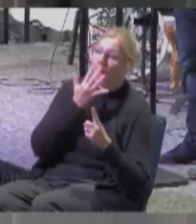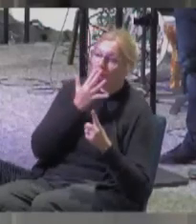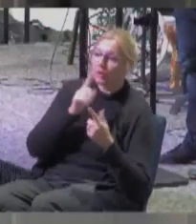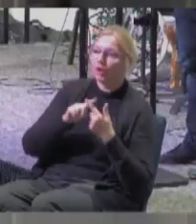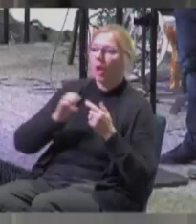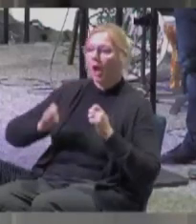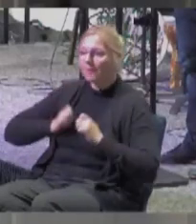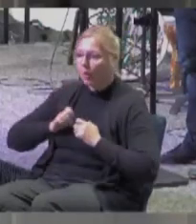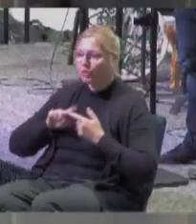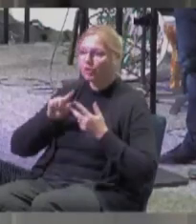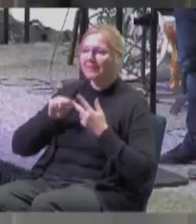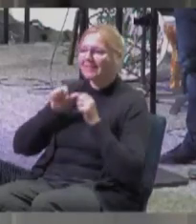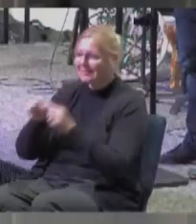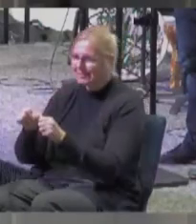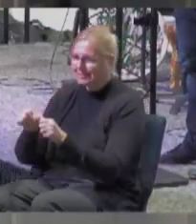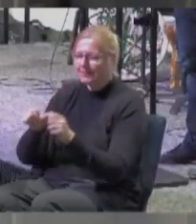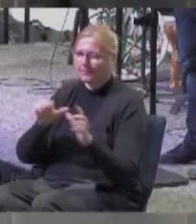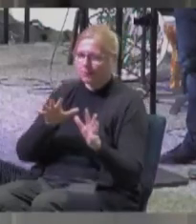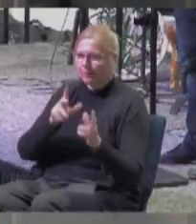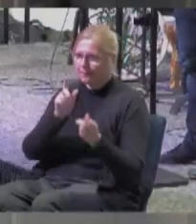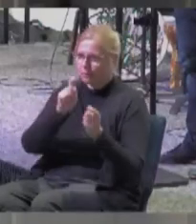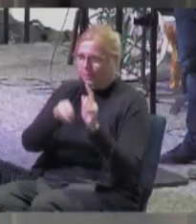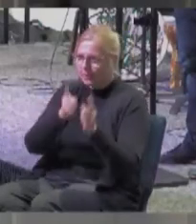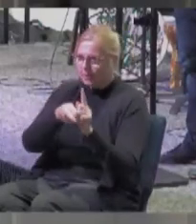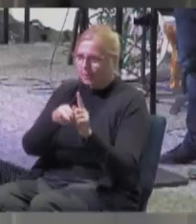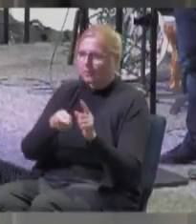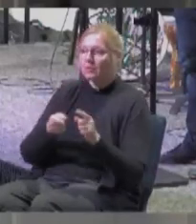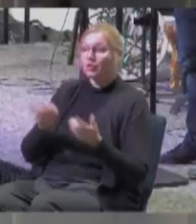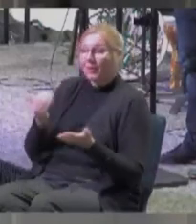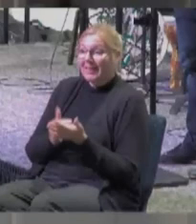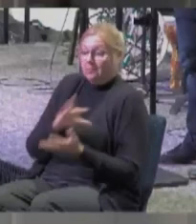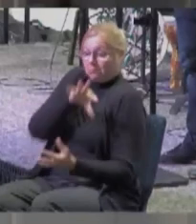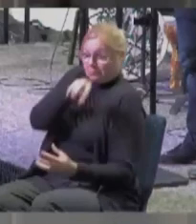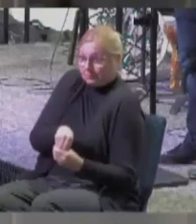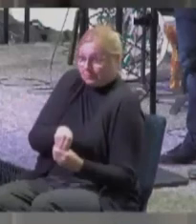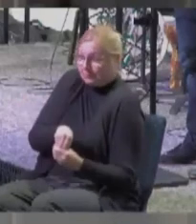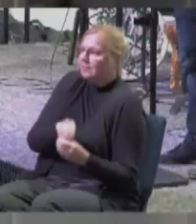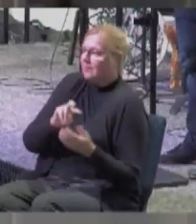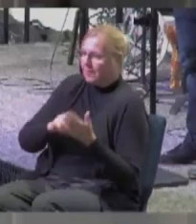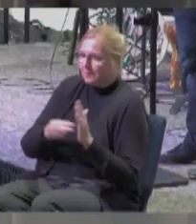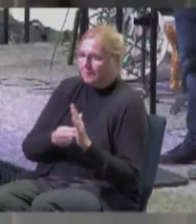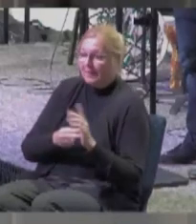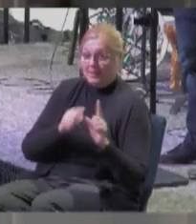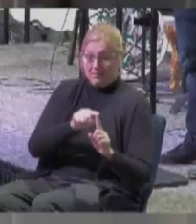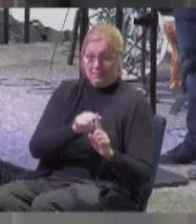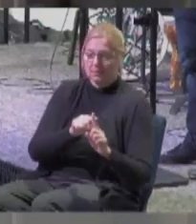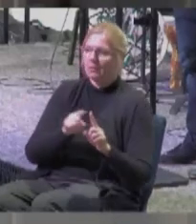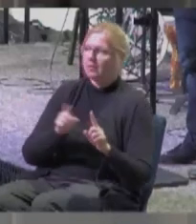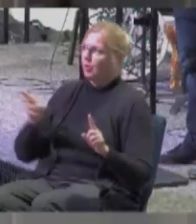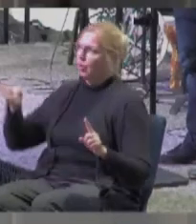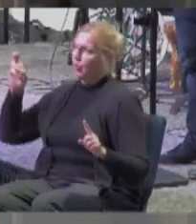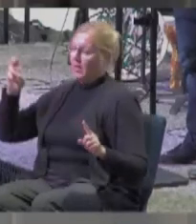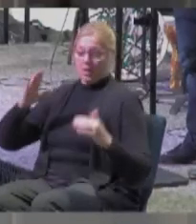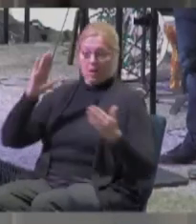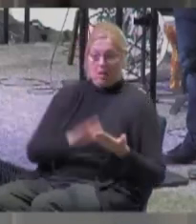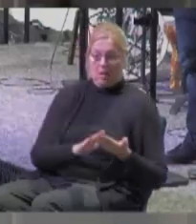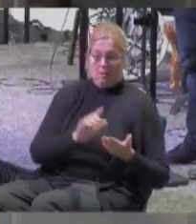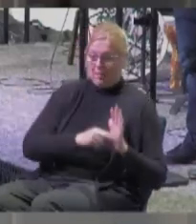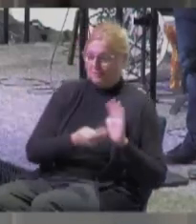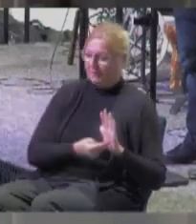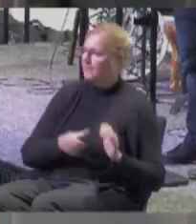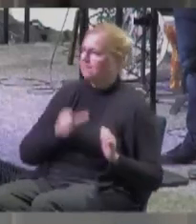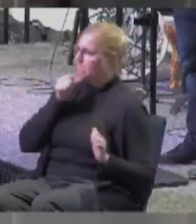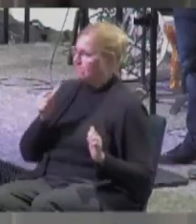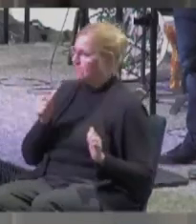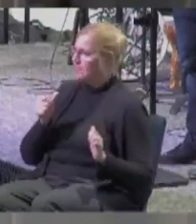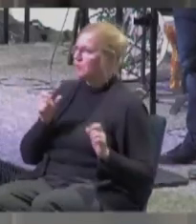consistency. So here too, increasing engagement means decreasing mediation, and so using